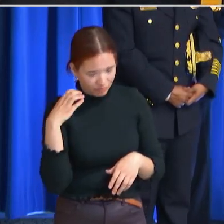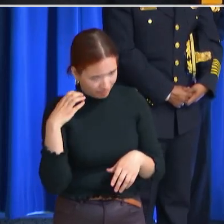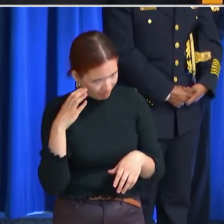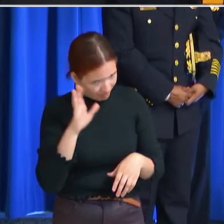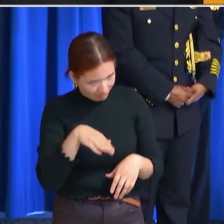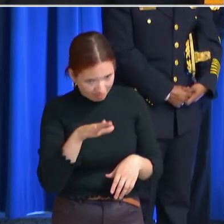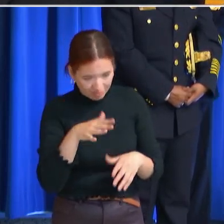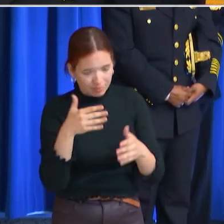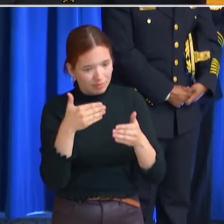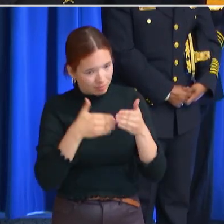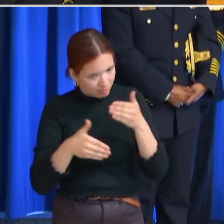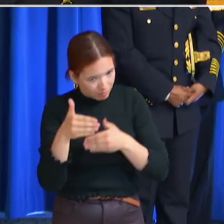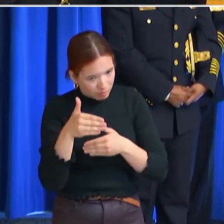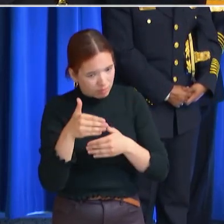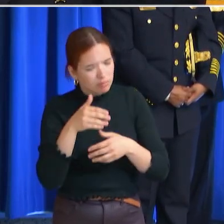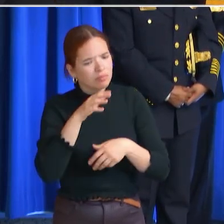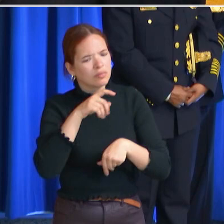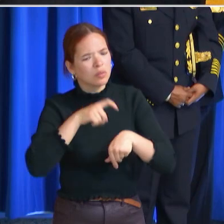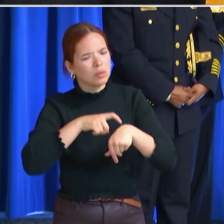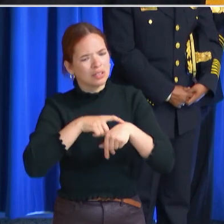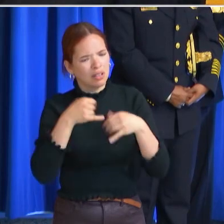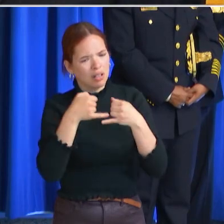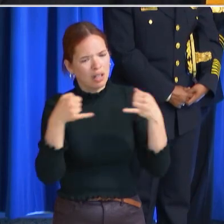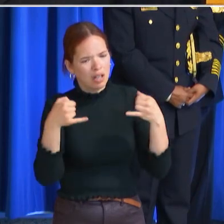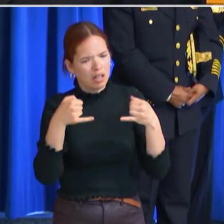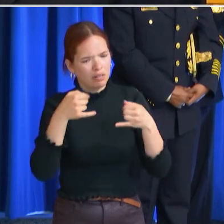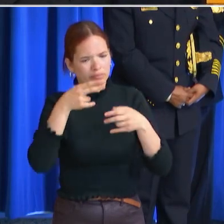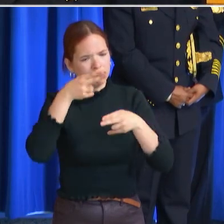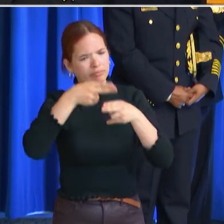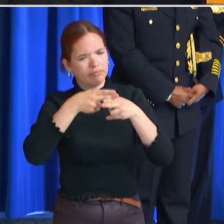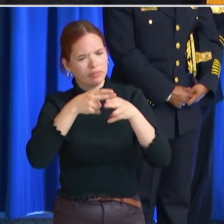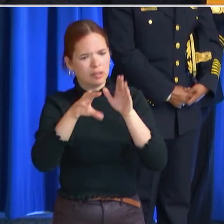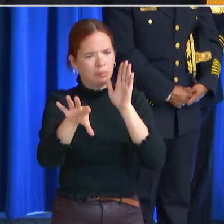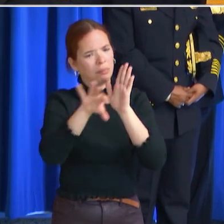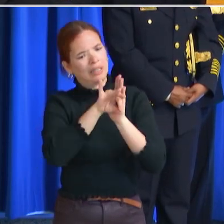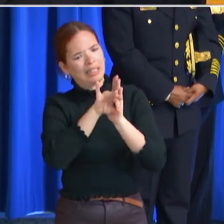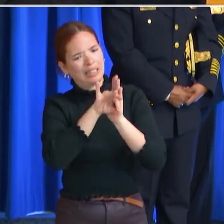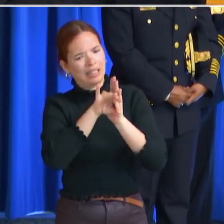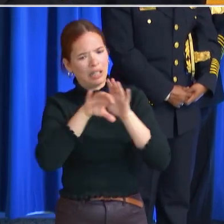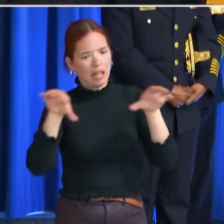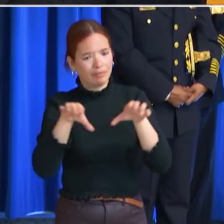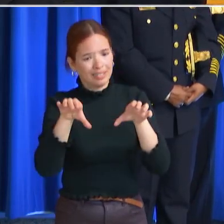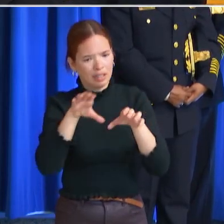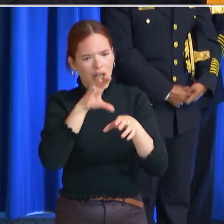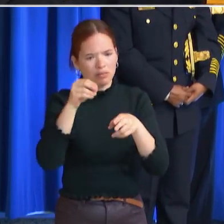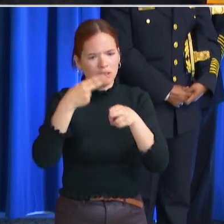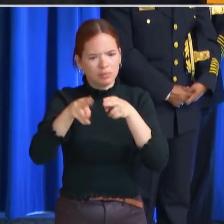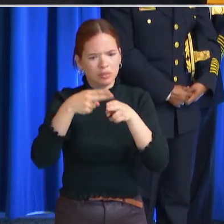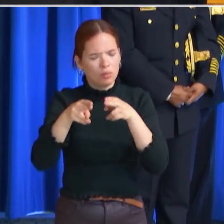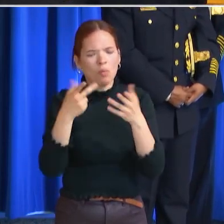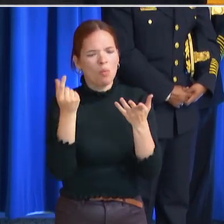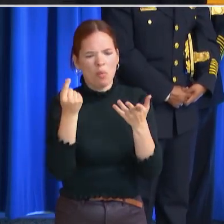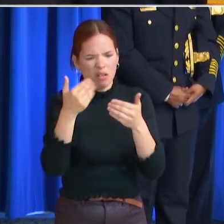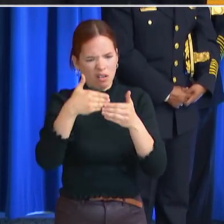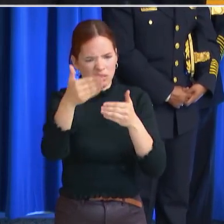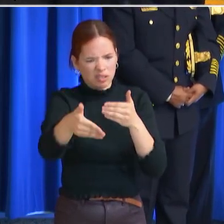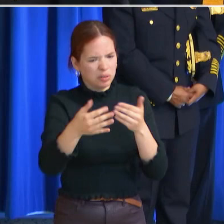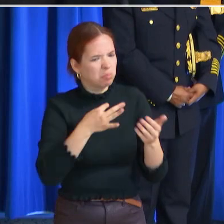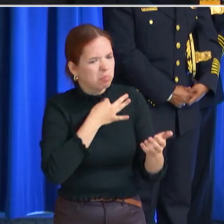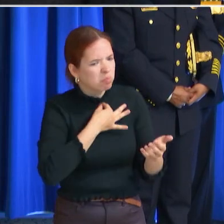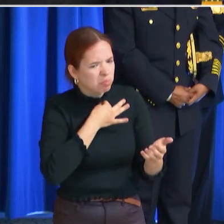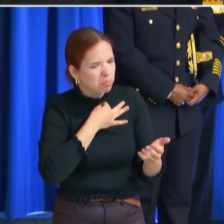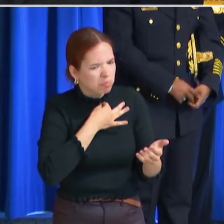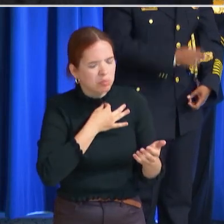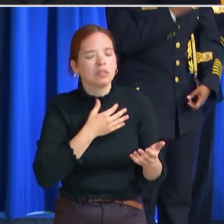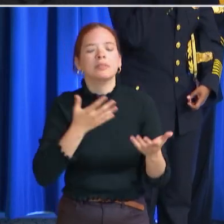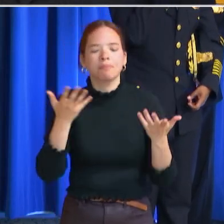you give us a timeline on when you would name, and is it going to be acting or interim? Where do we go to next? Mark, we will be conducting a search,